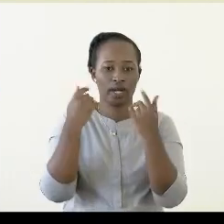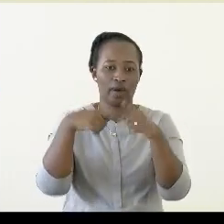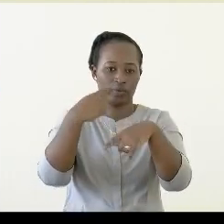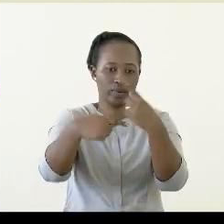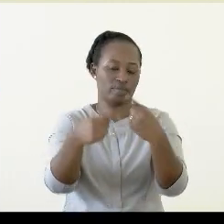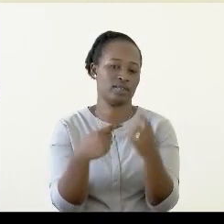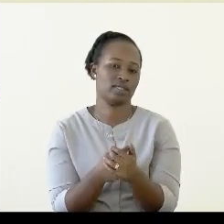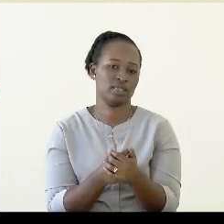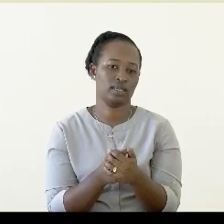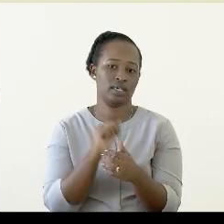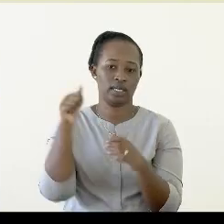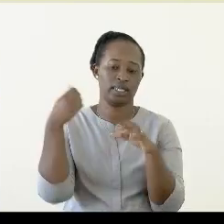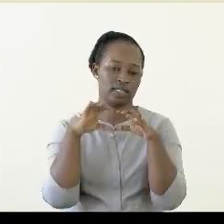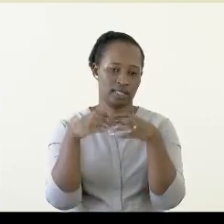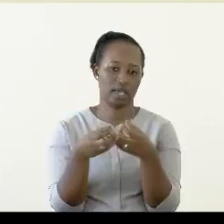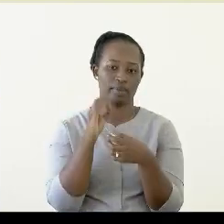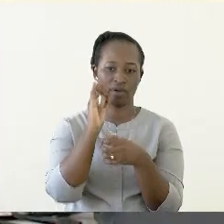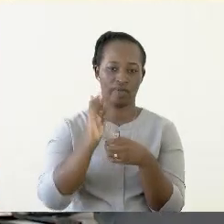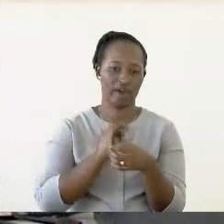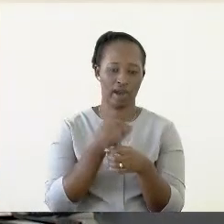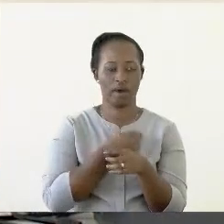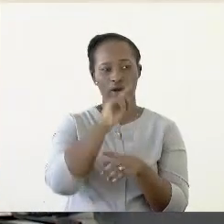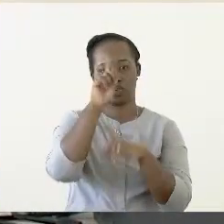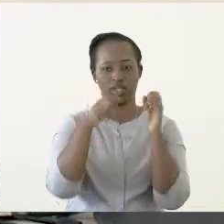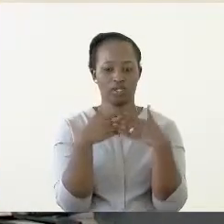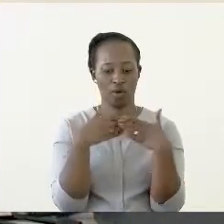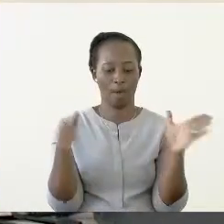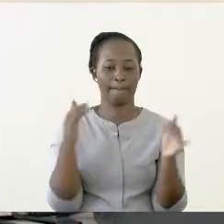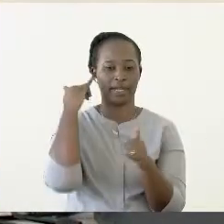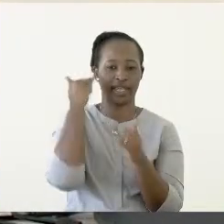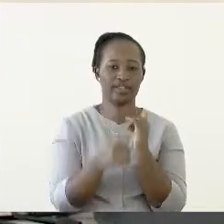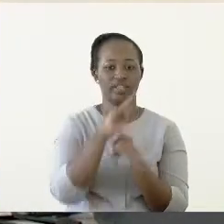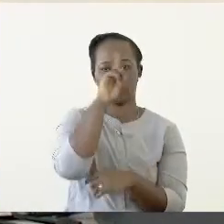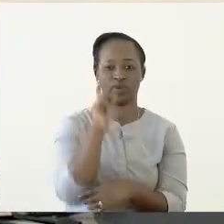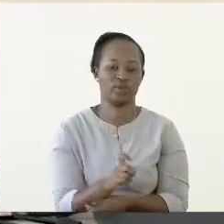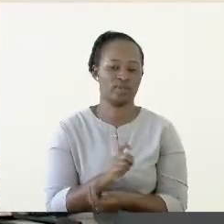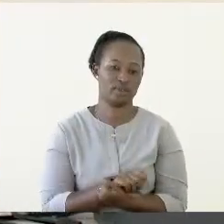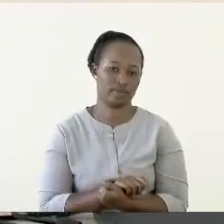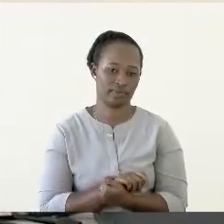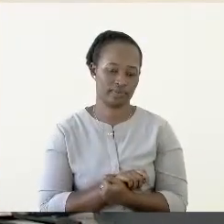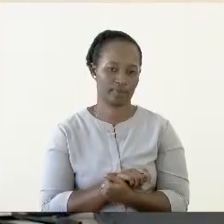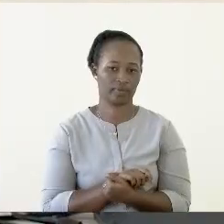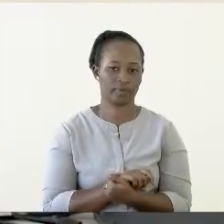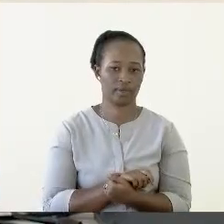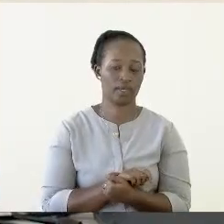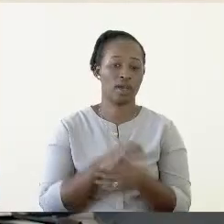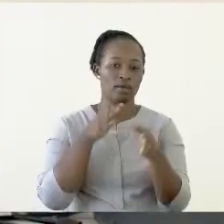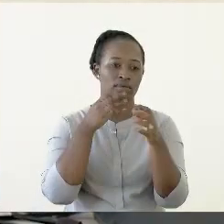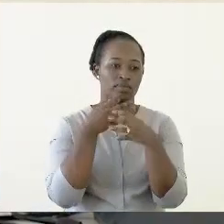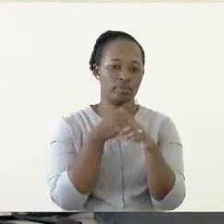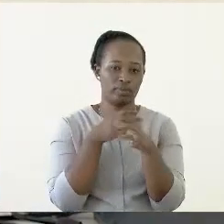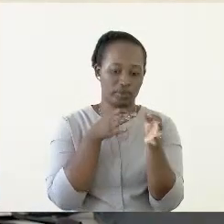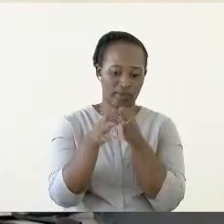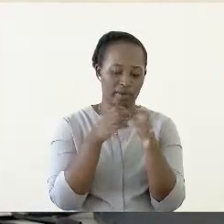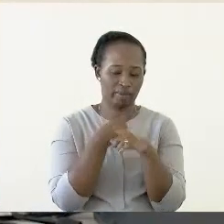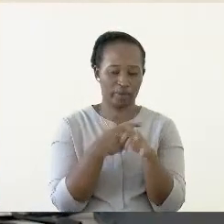next type of our questions, the open-ended questions. Distinguish between a